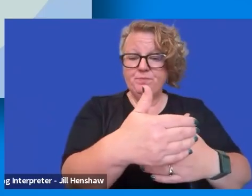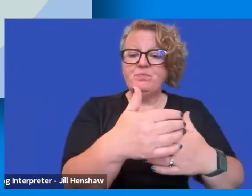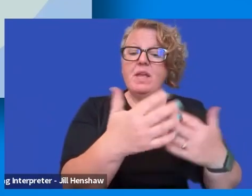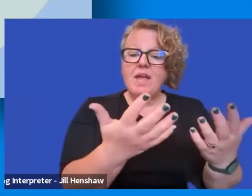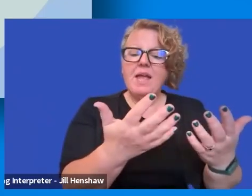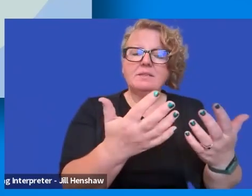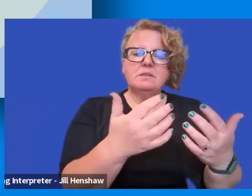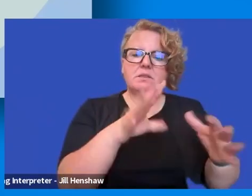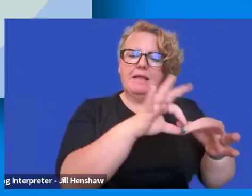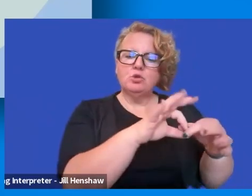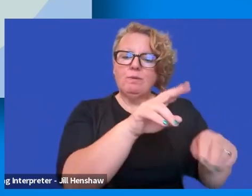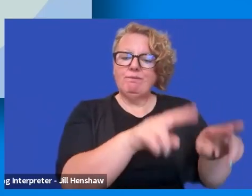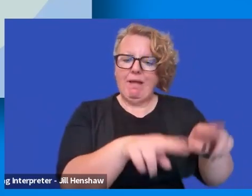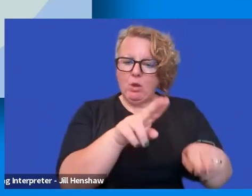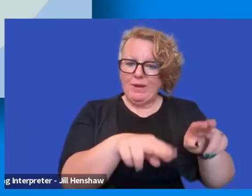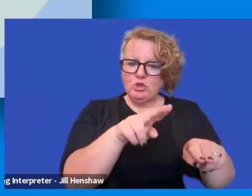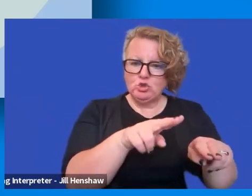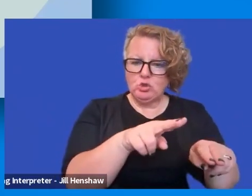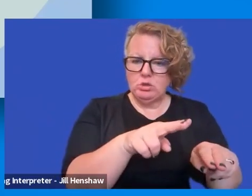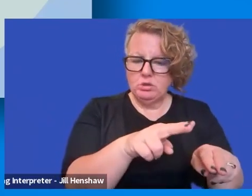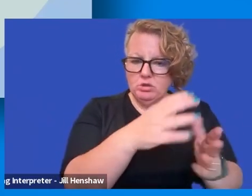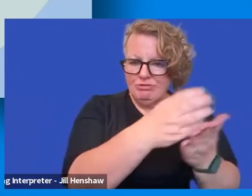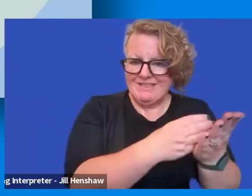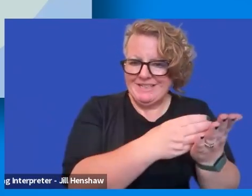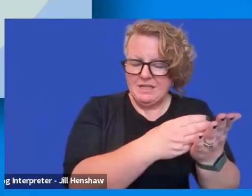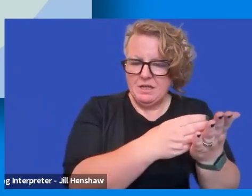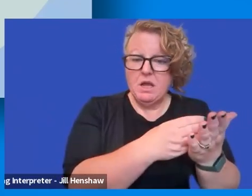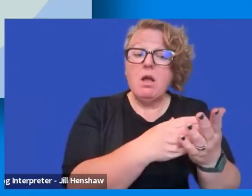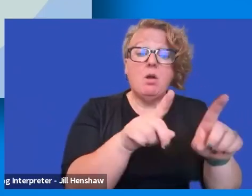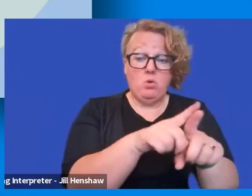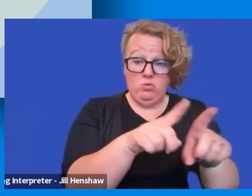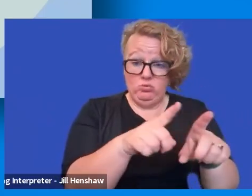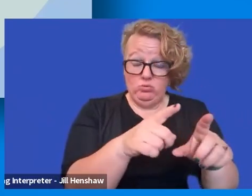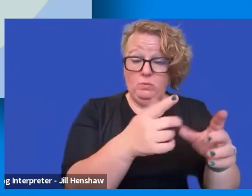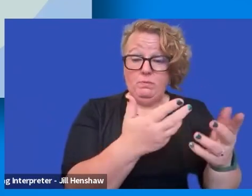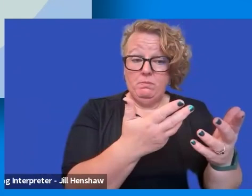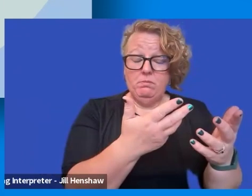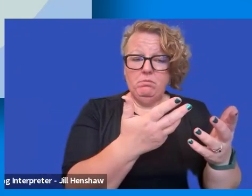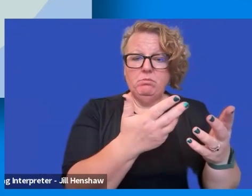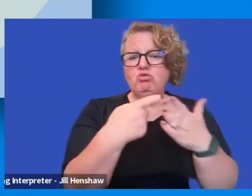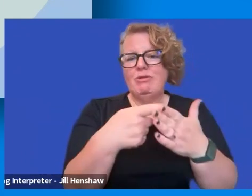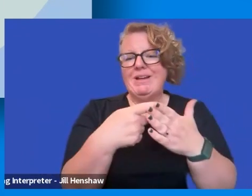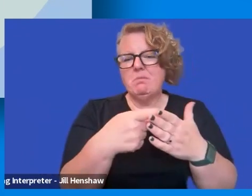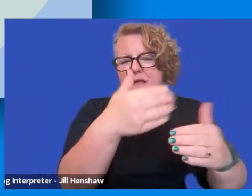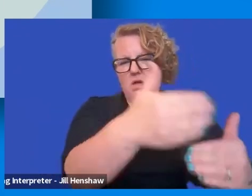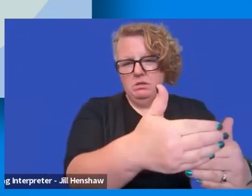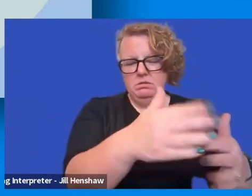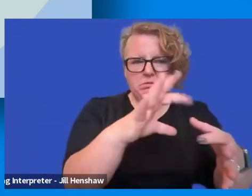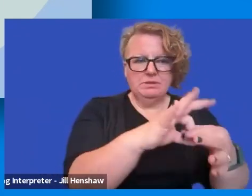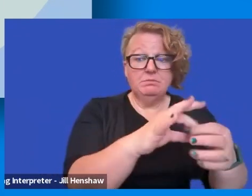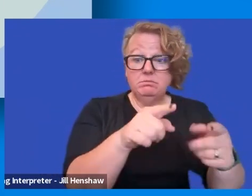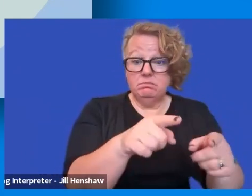evaluation criteria that we would use. And then we would also run a session. I would also recommend running a session where if